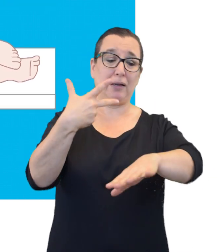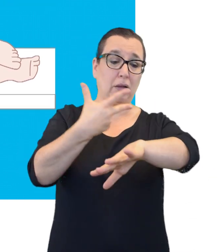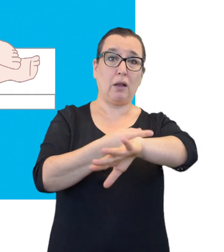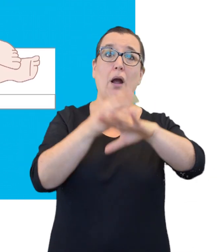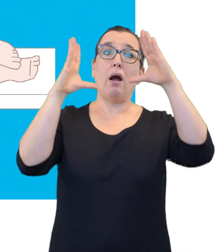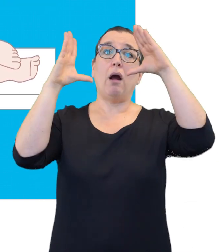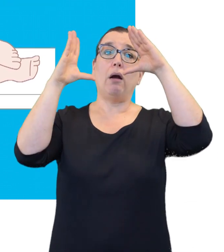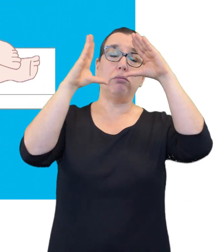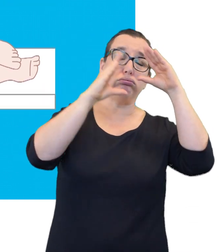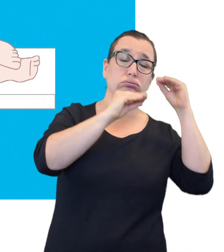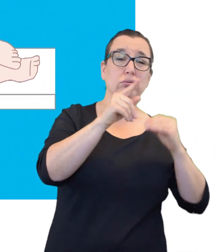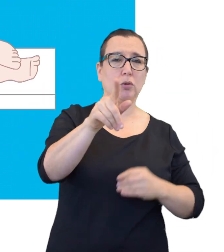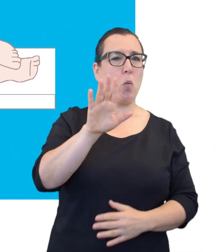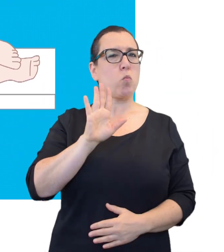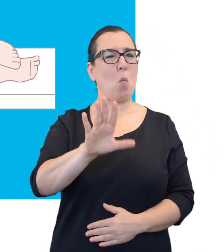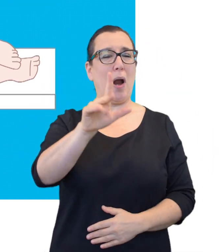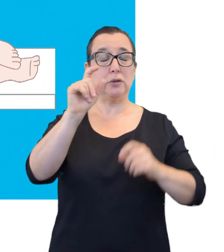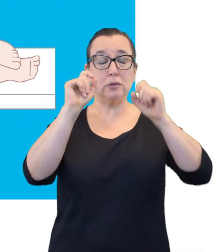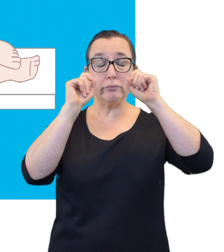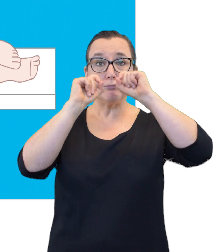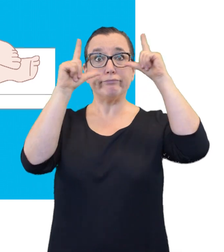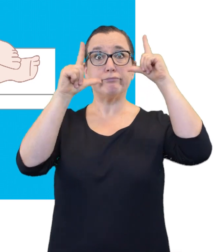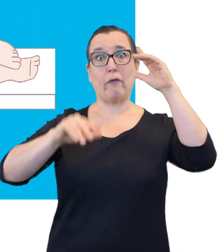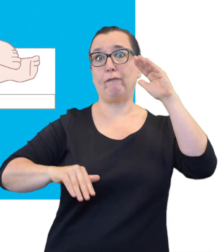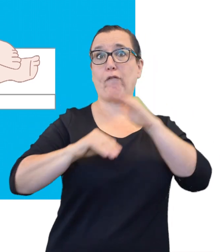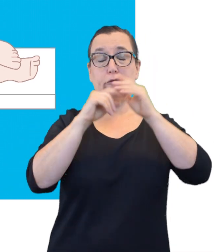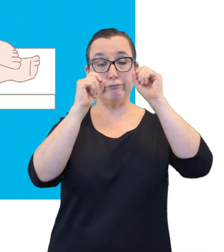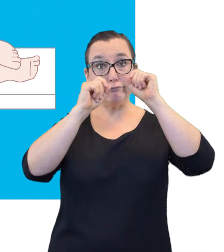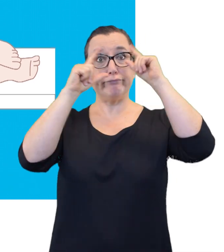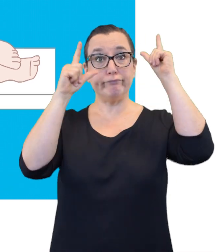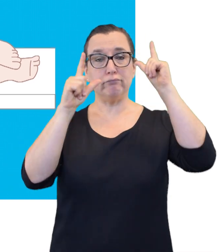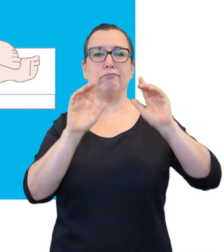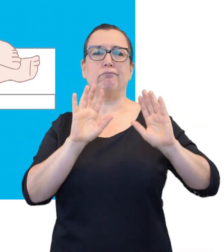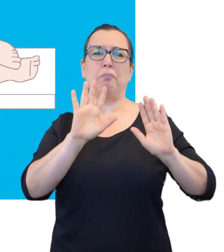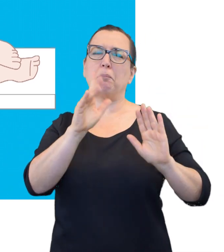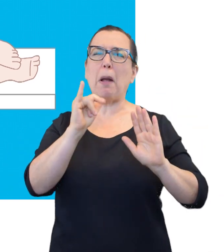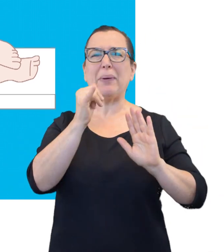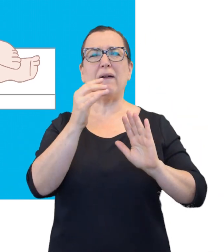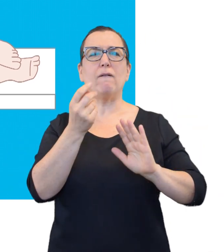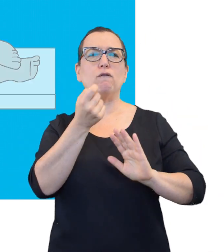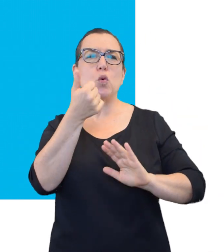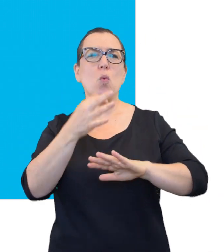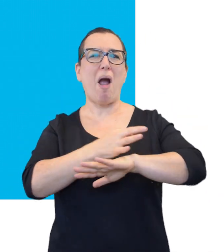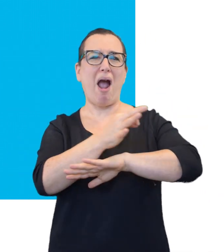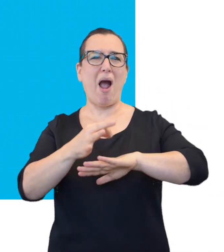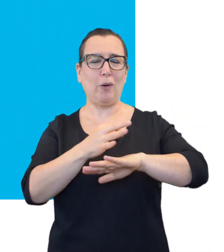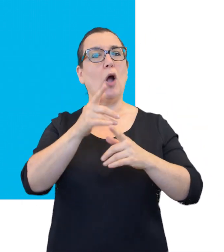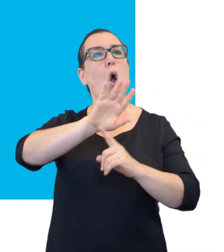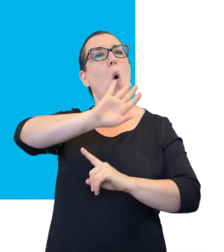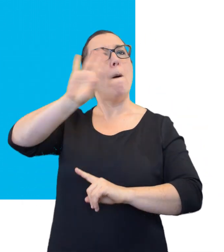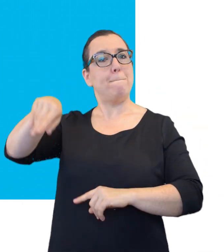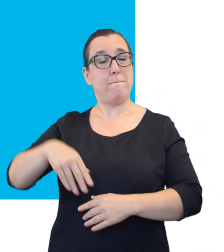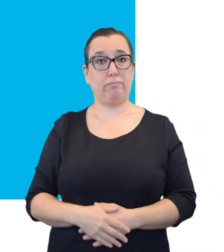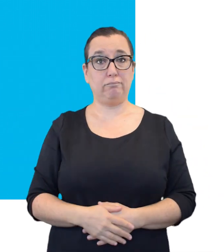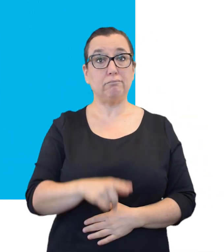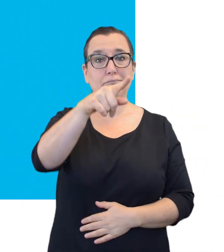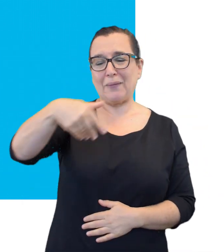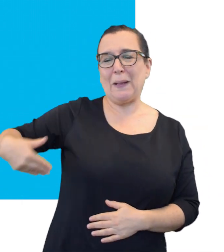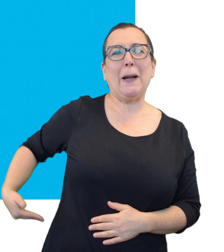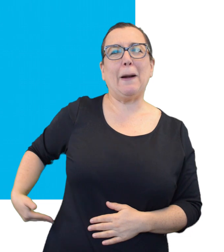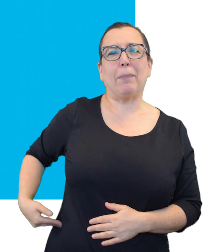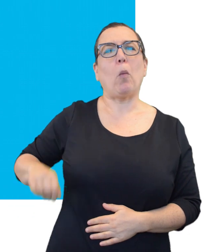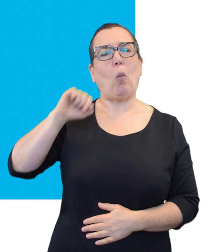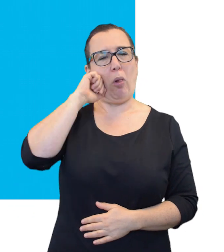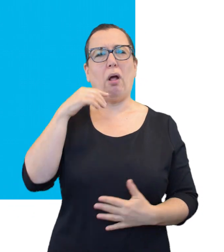sedation, you need to wait until you are fully awake and this can take a few hours. Afterwards, your hip will ache for a few